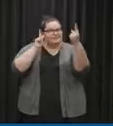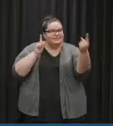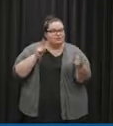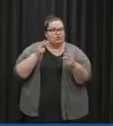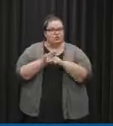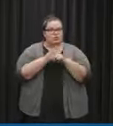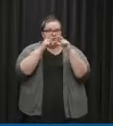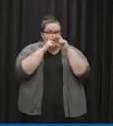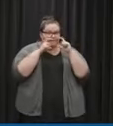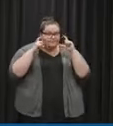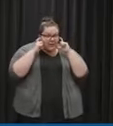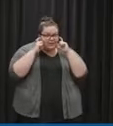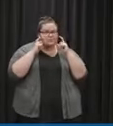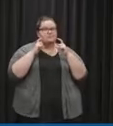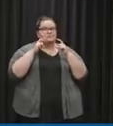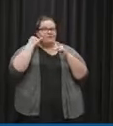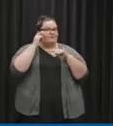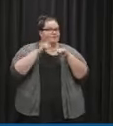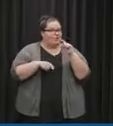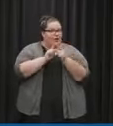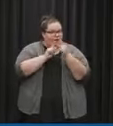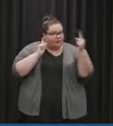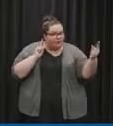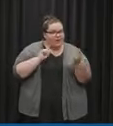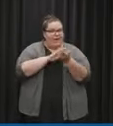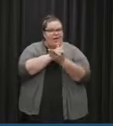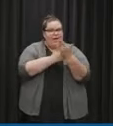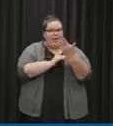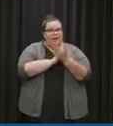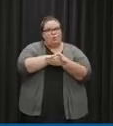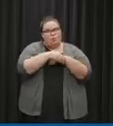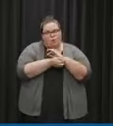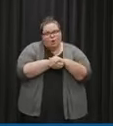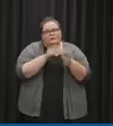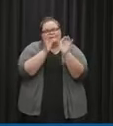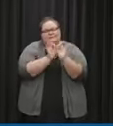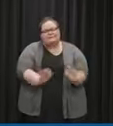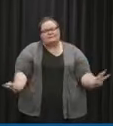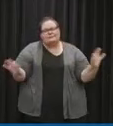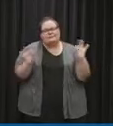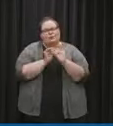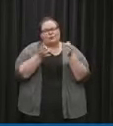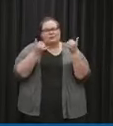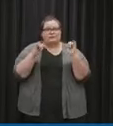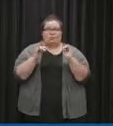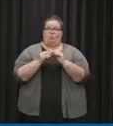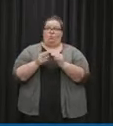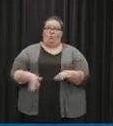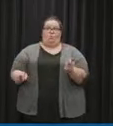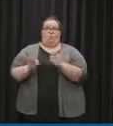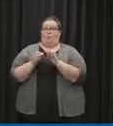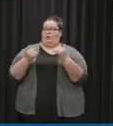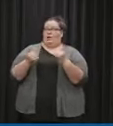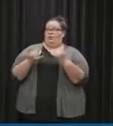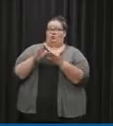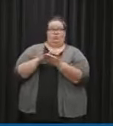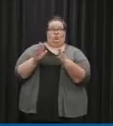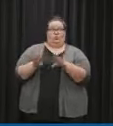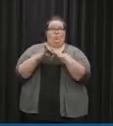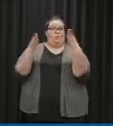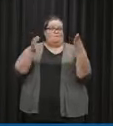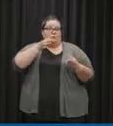when you can't physically distance, washing your hands, etc., is still very, very important, and probably more important now as we move